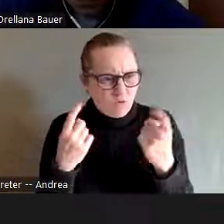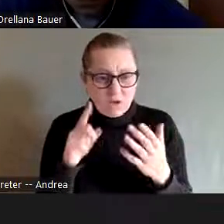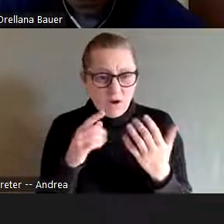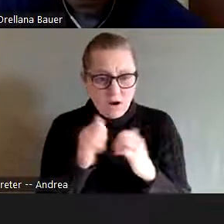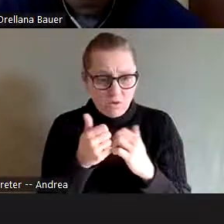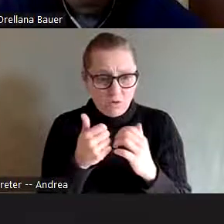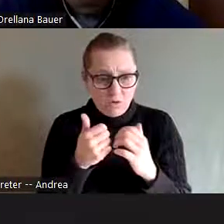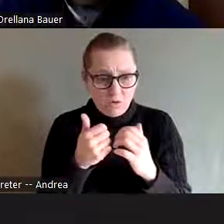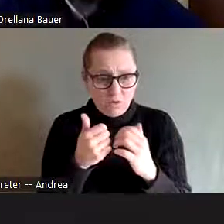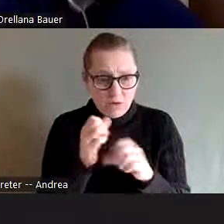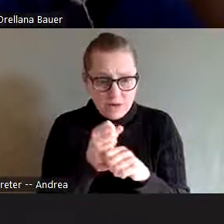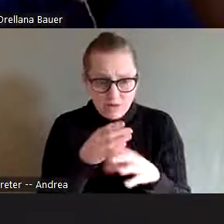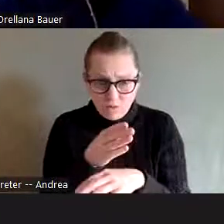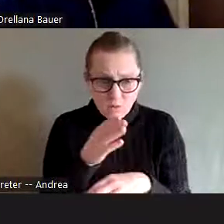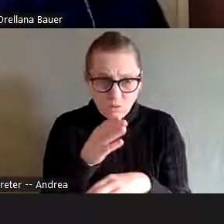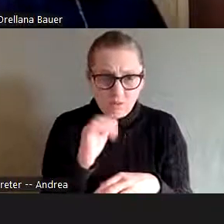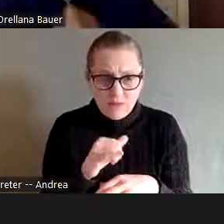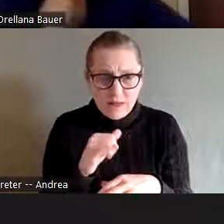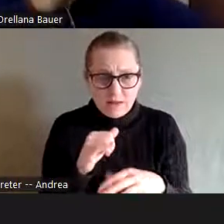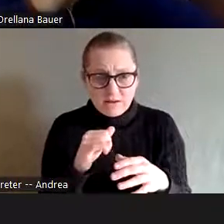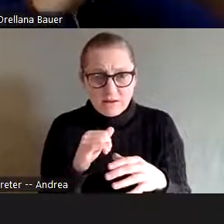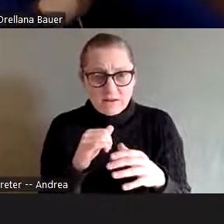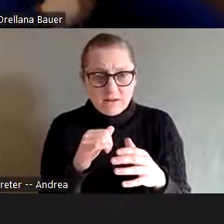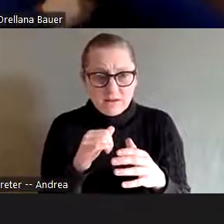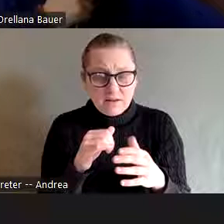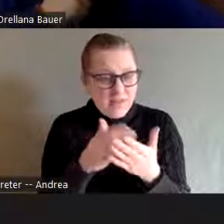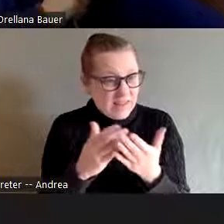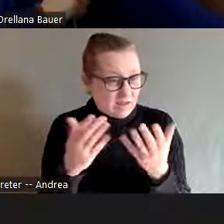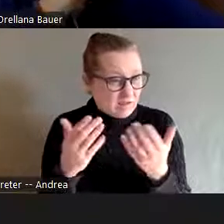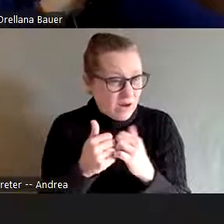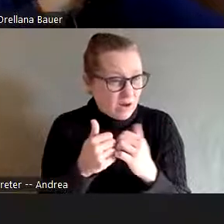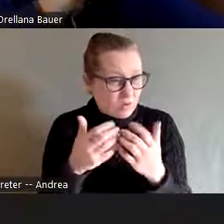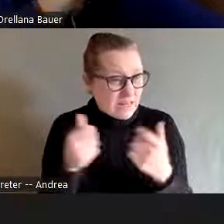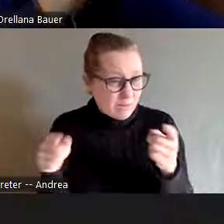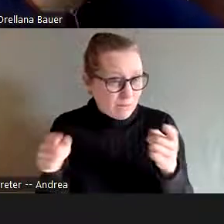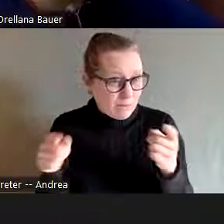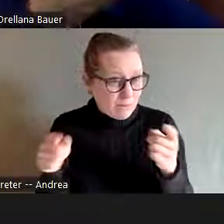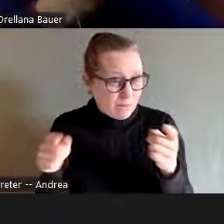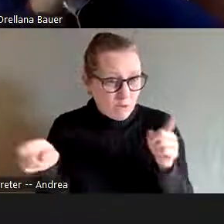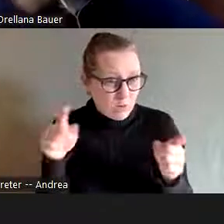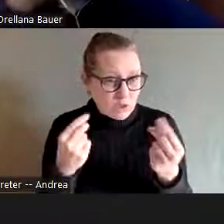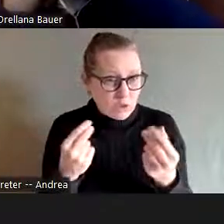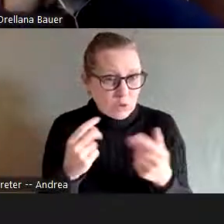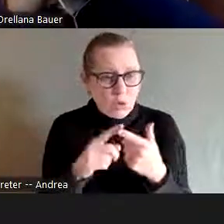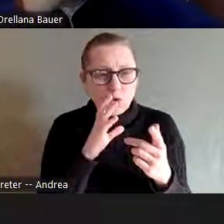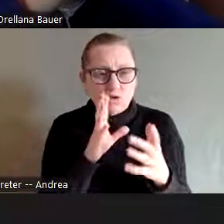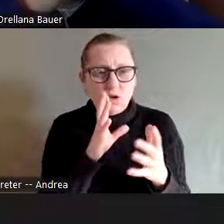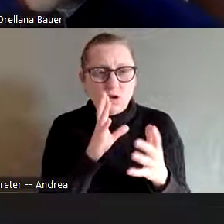that distinction, I'd be happy to talk to any of you individually too.